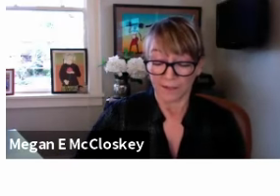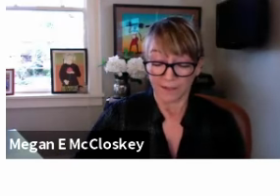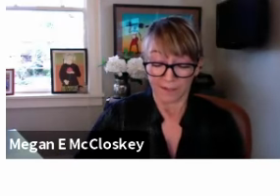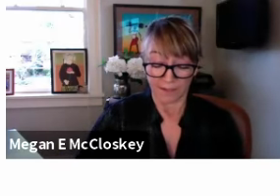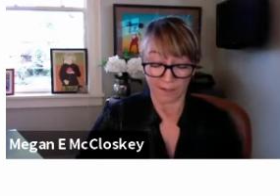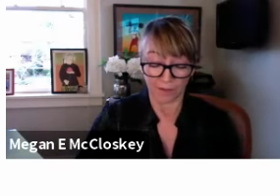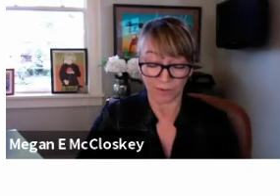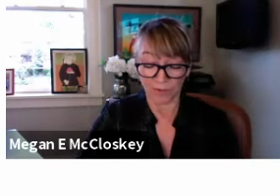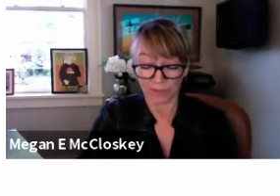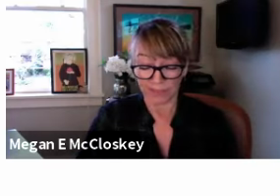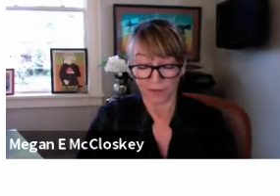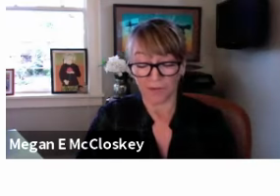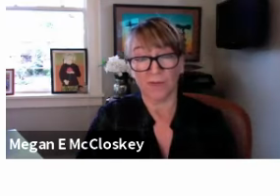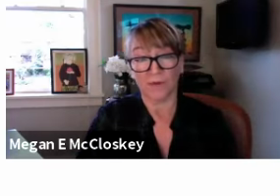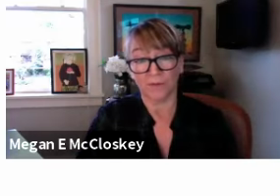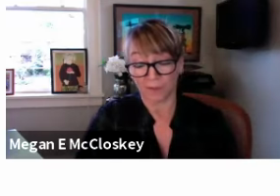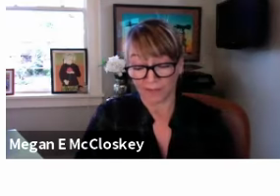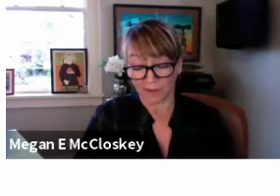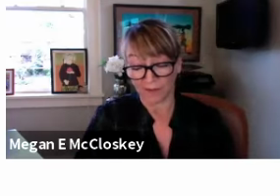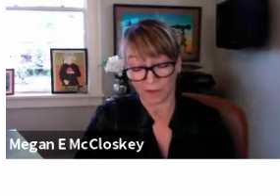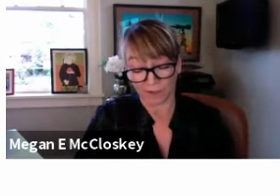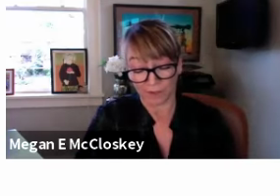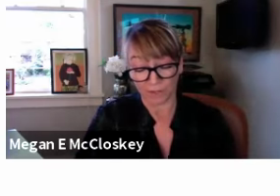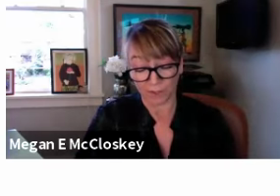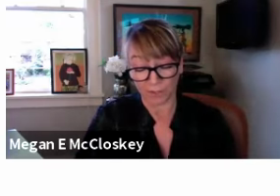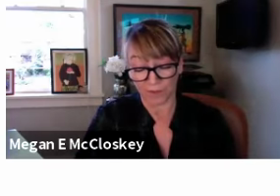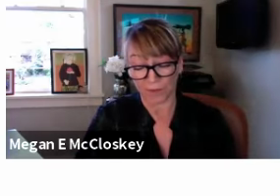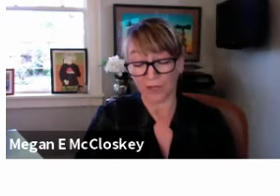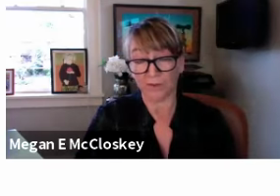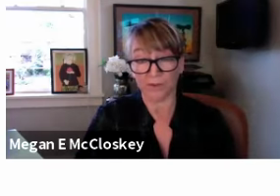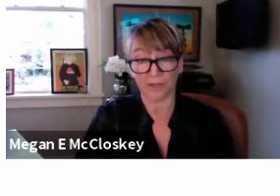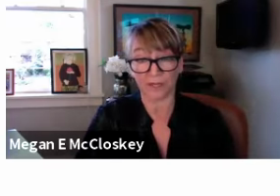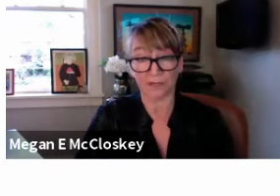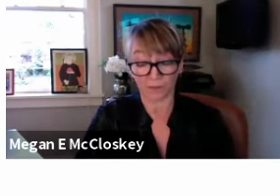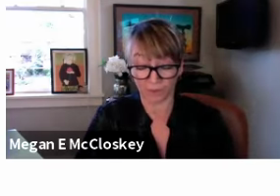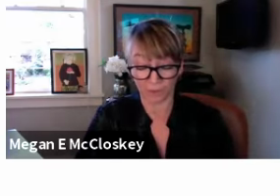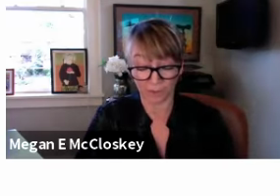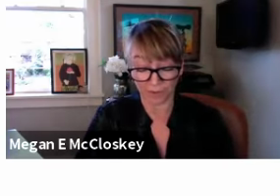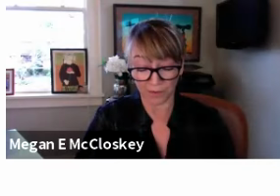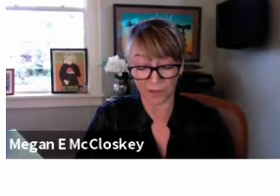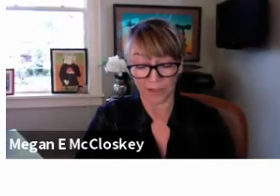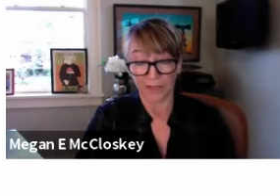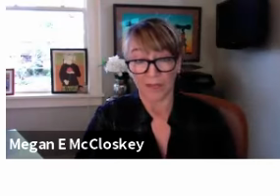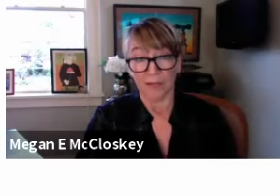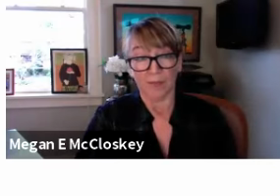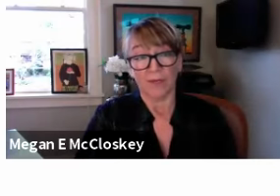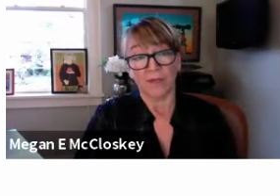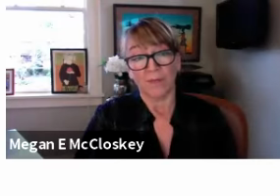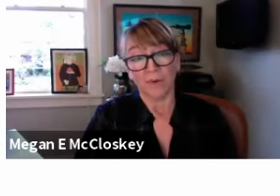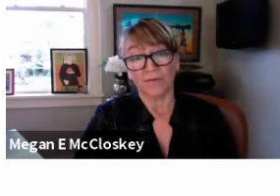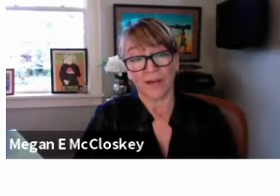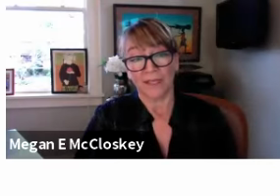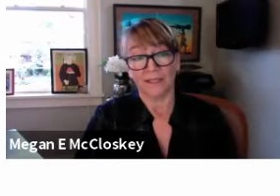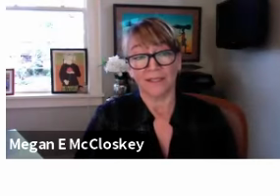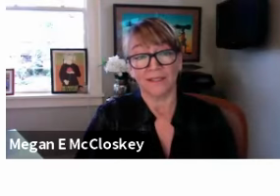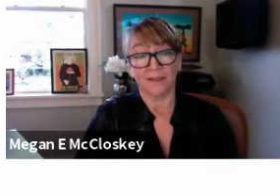Overall, the review identified more than 1,000 articles, of which more than 300 were selected for further review. But one of the